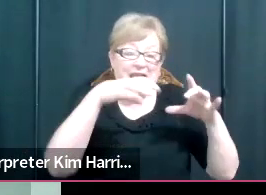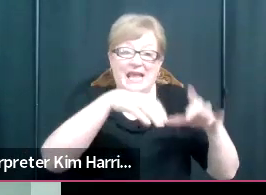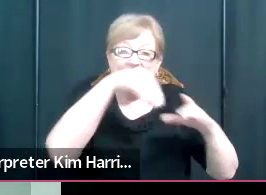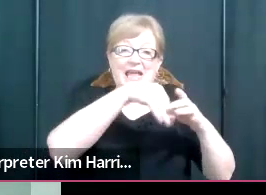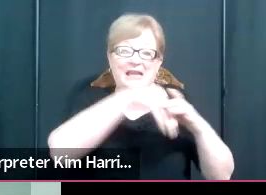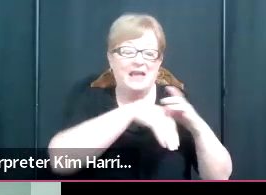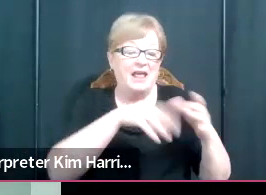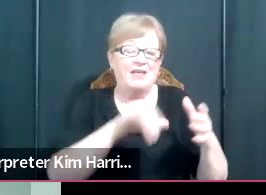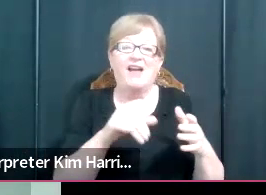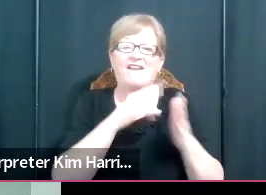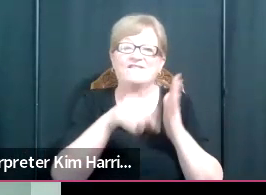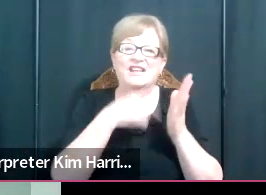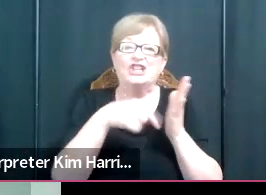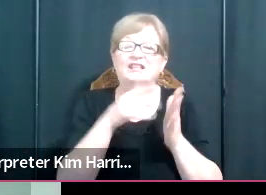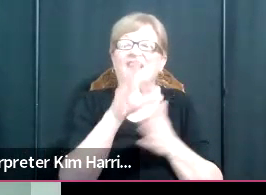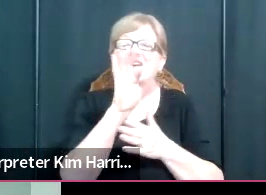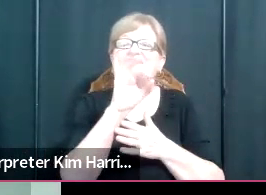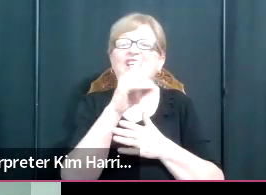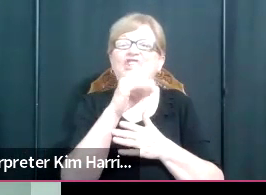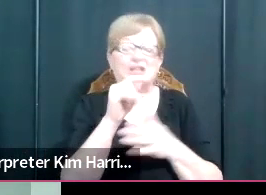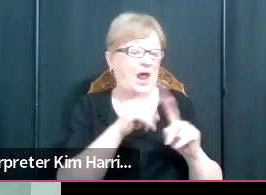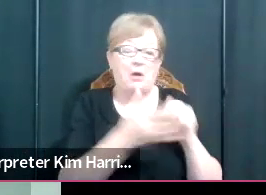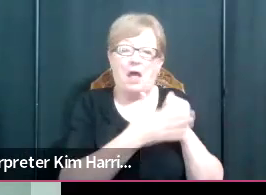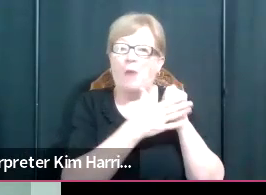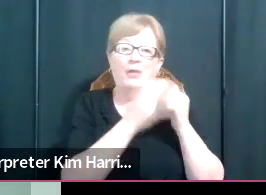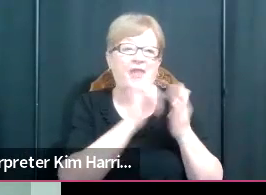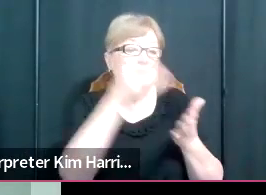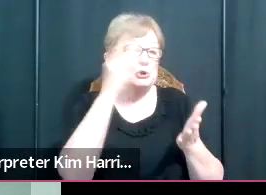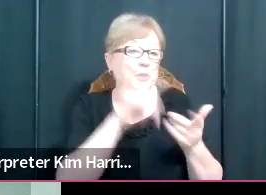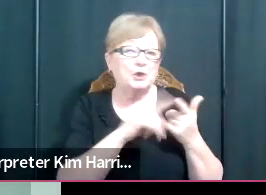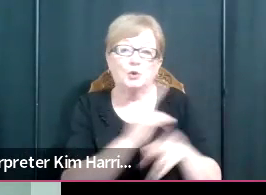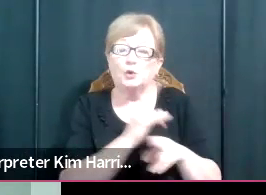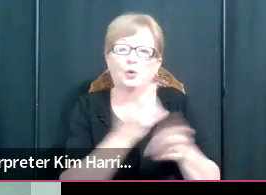fidgets or tools that are helpful for a student to use.